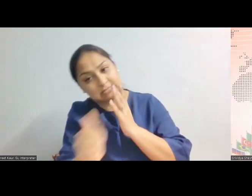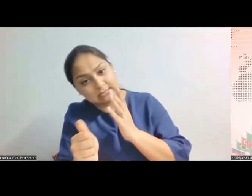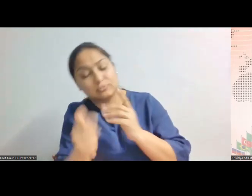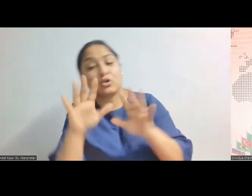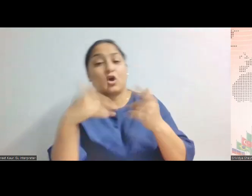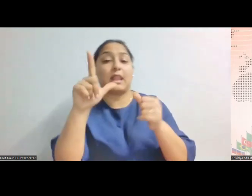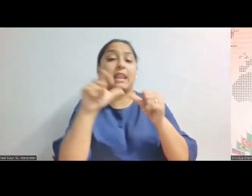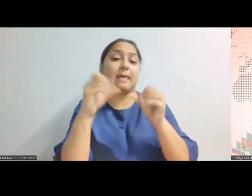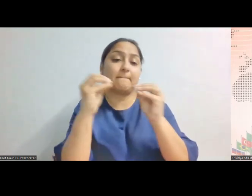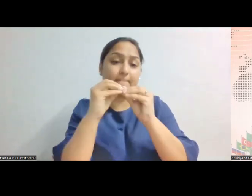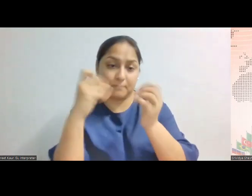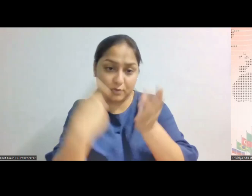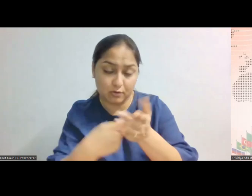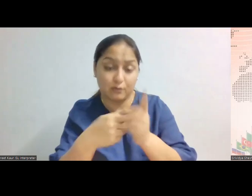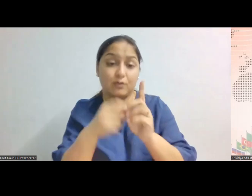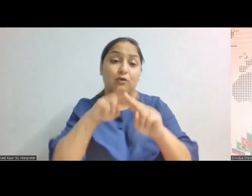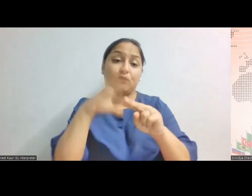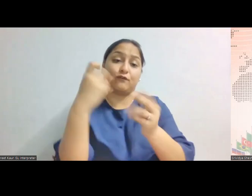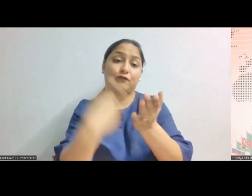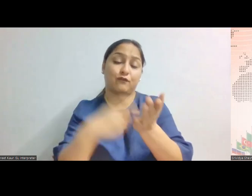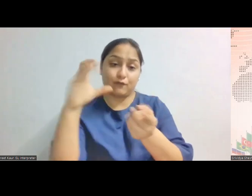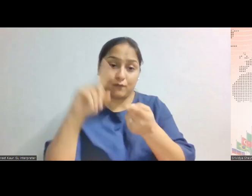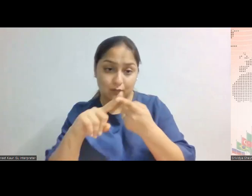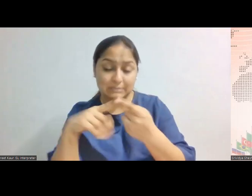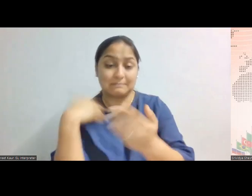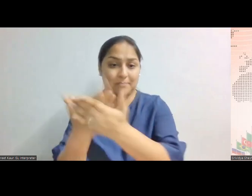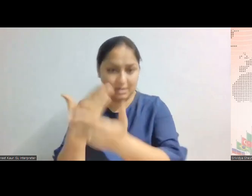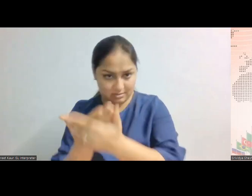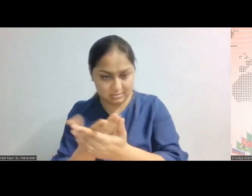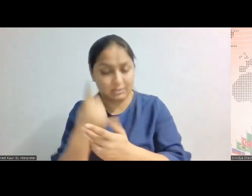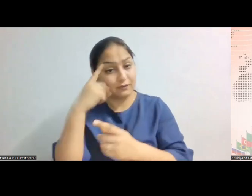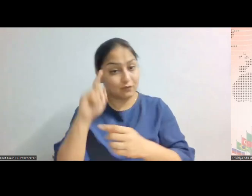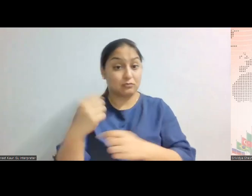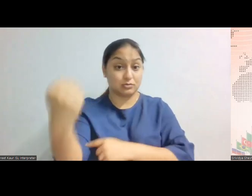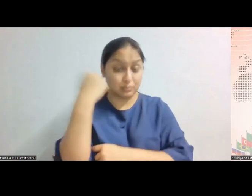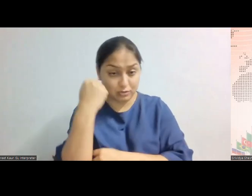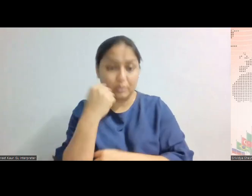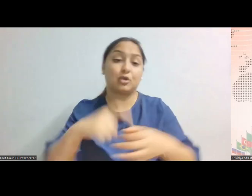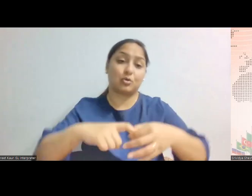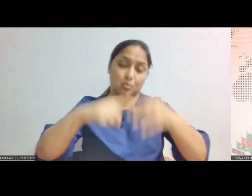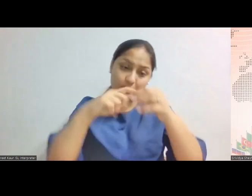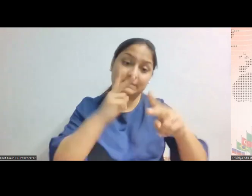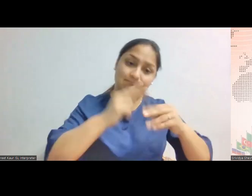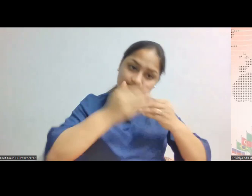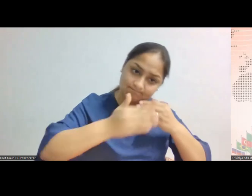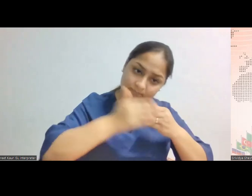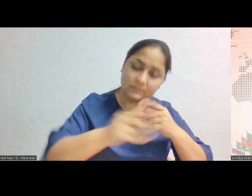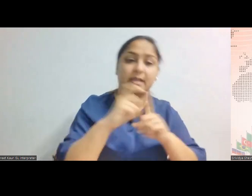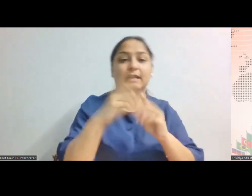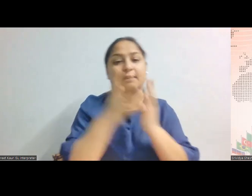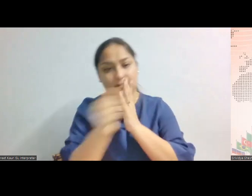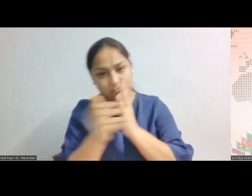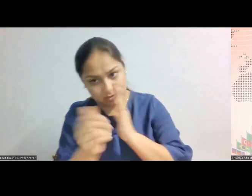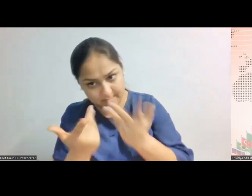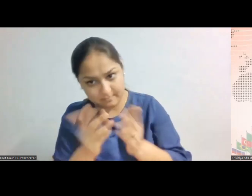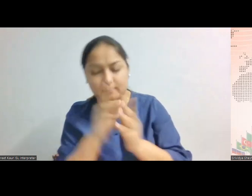participation. And the third is around strengthening the quality and sustainability of skill development. And so with these,